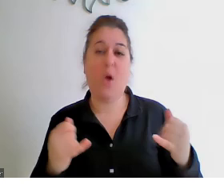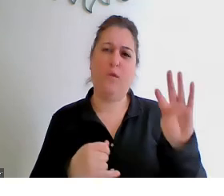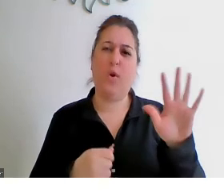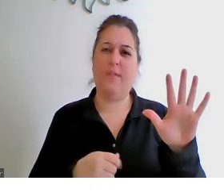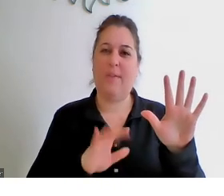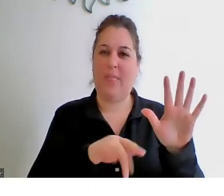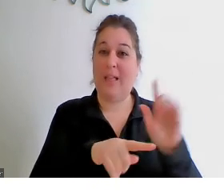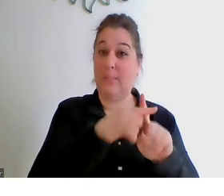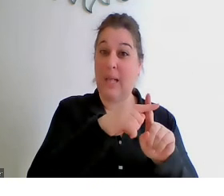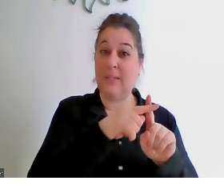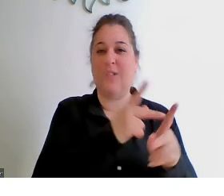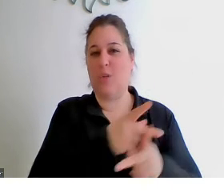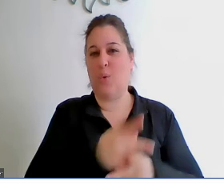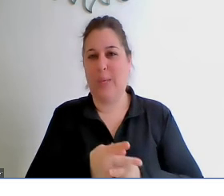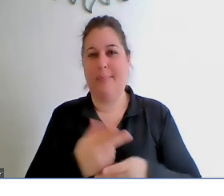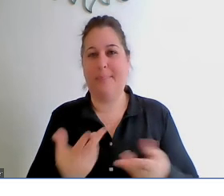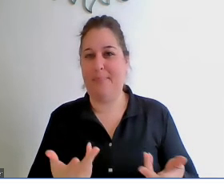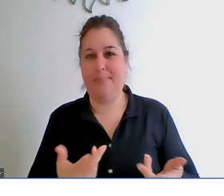22.